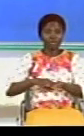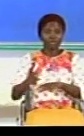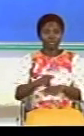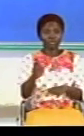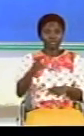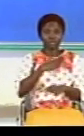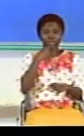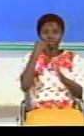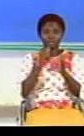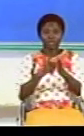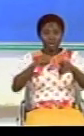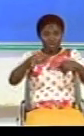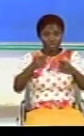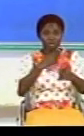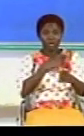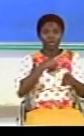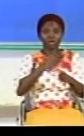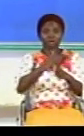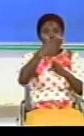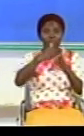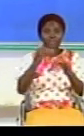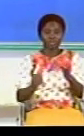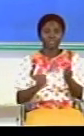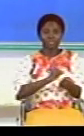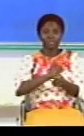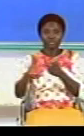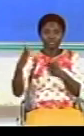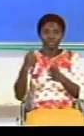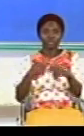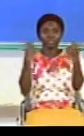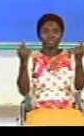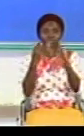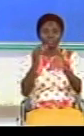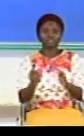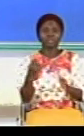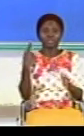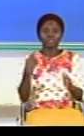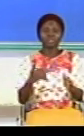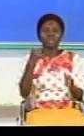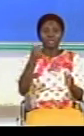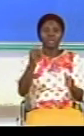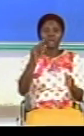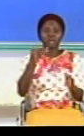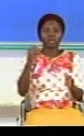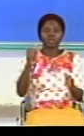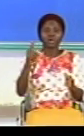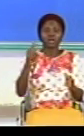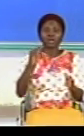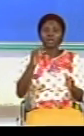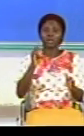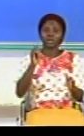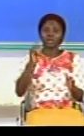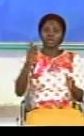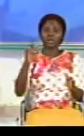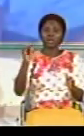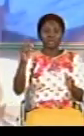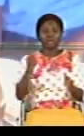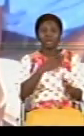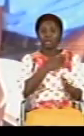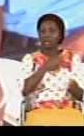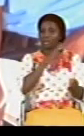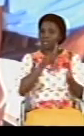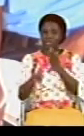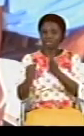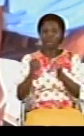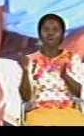destroy the sinners, the Amalekites, and fight against them until they be consumed. Wherefore